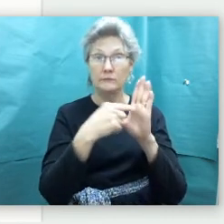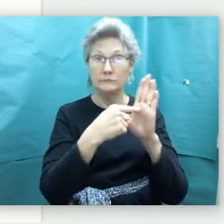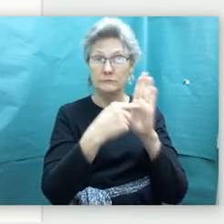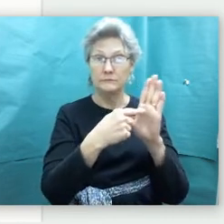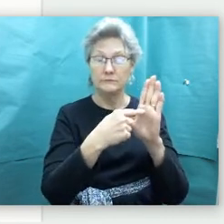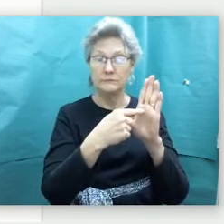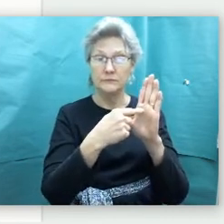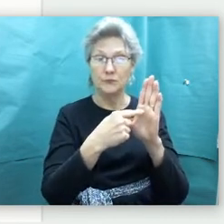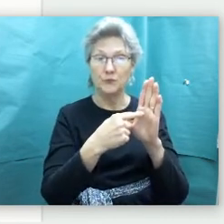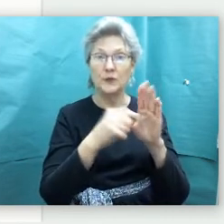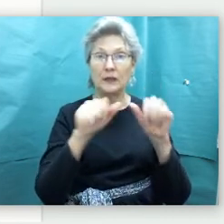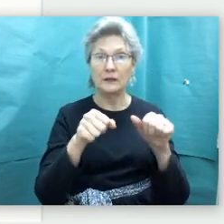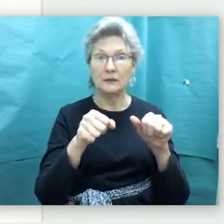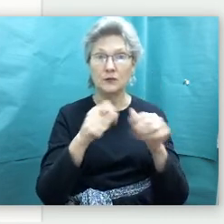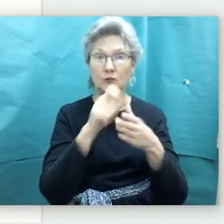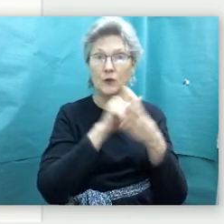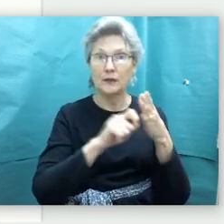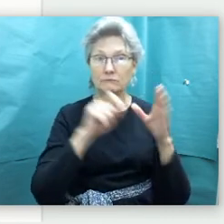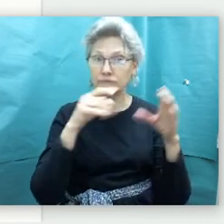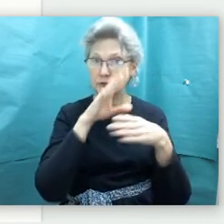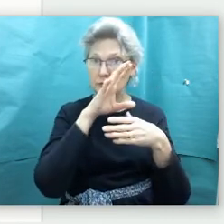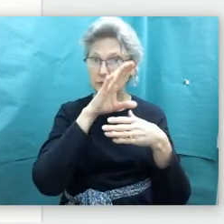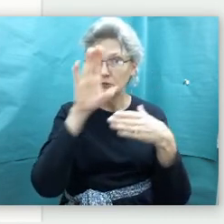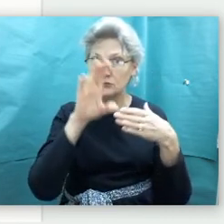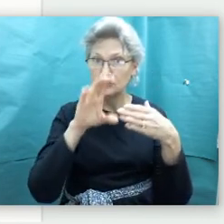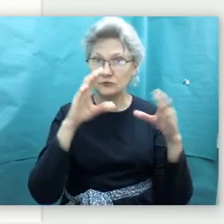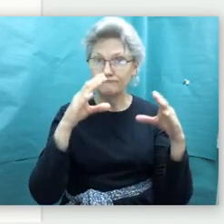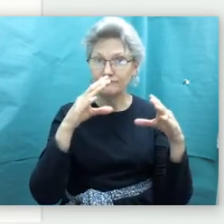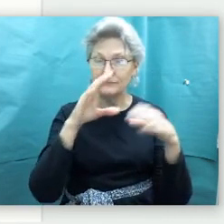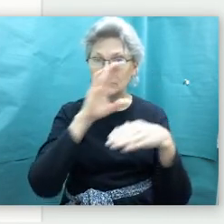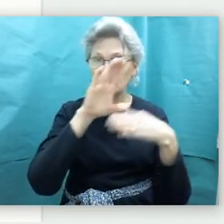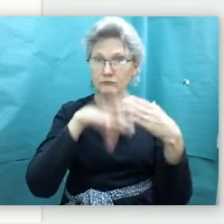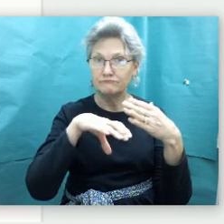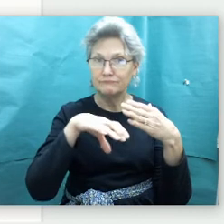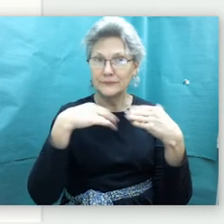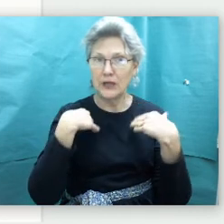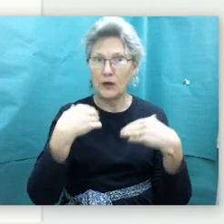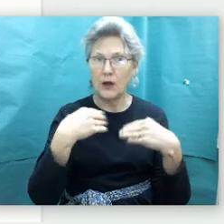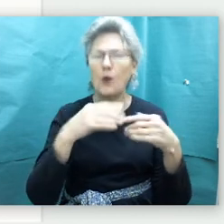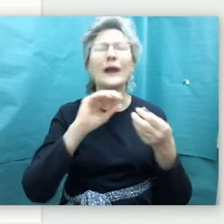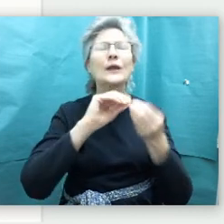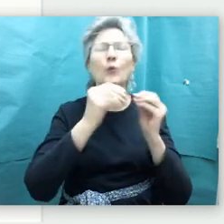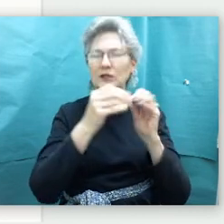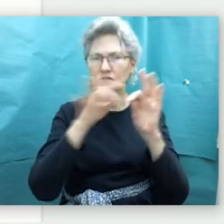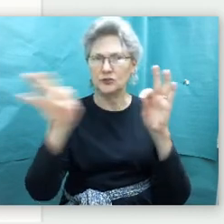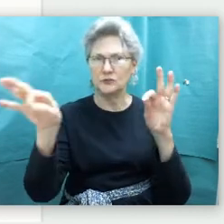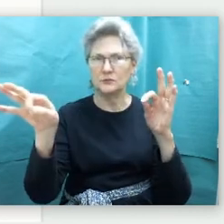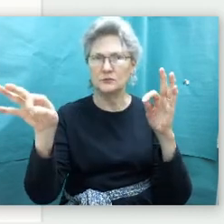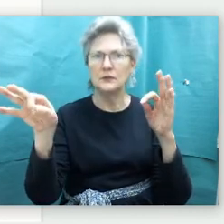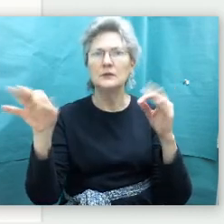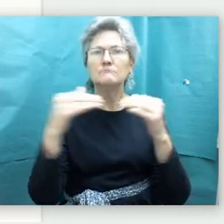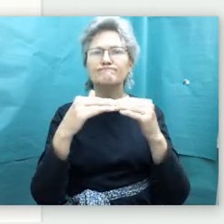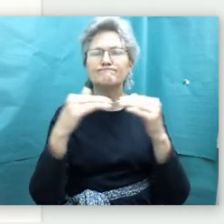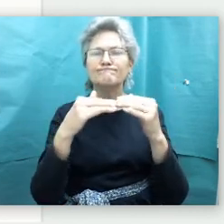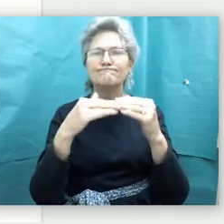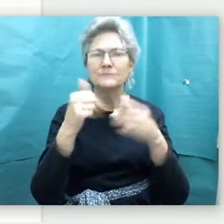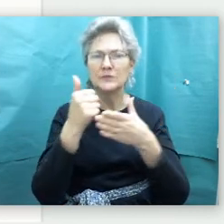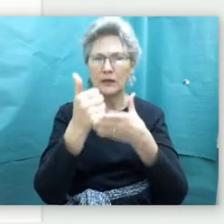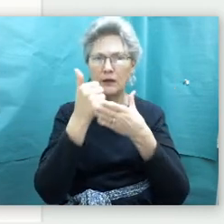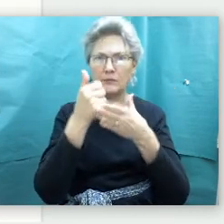here, we can write an equation to help us solve. Okay, we are solving for area. We've discussed